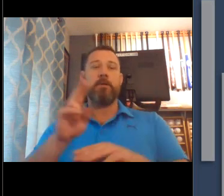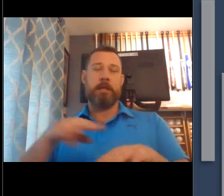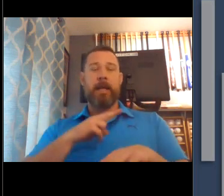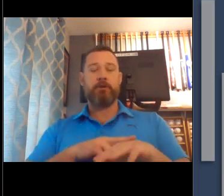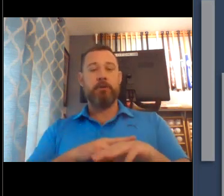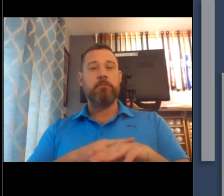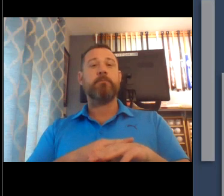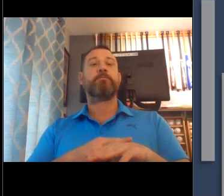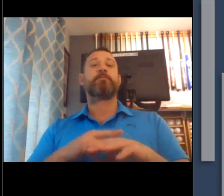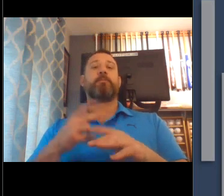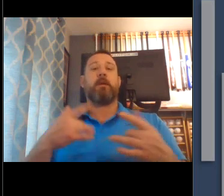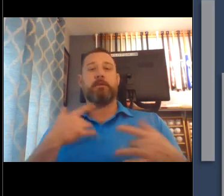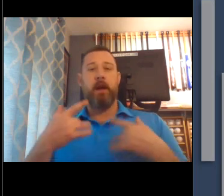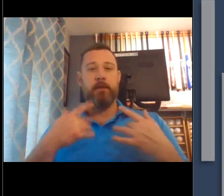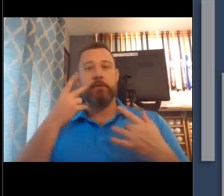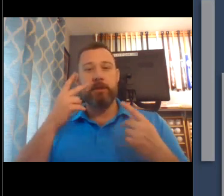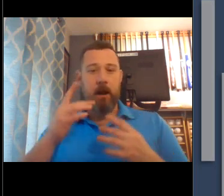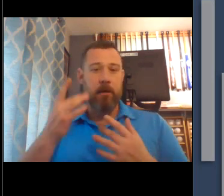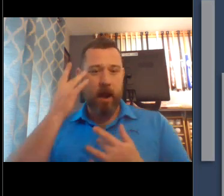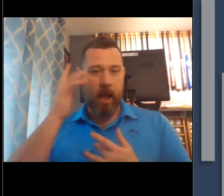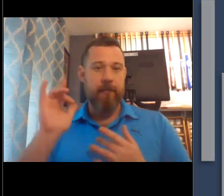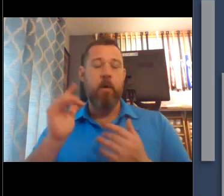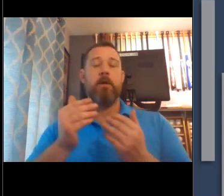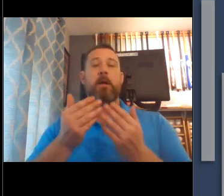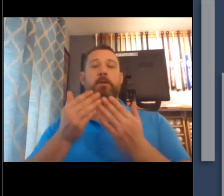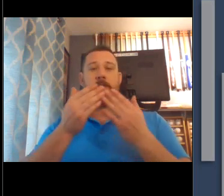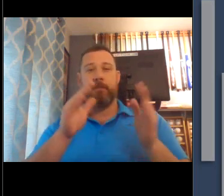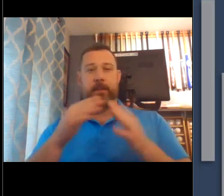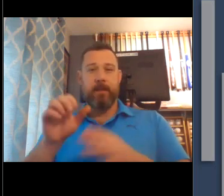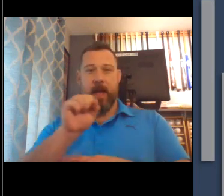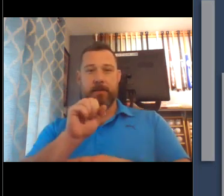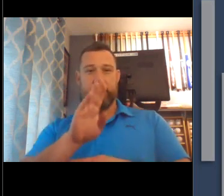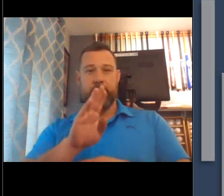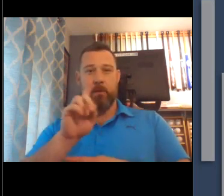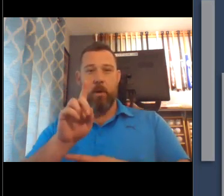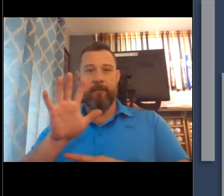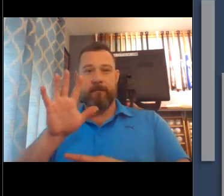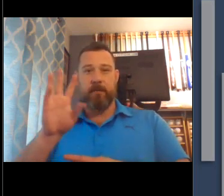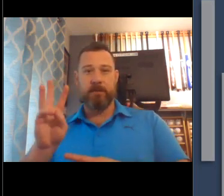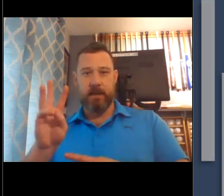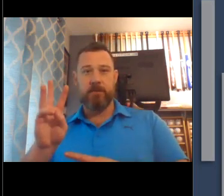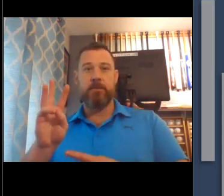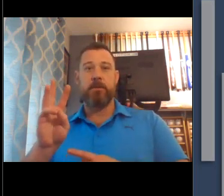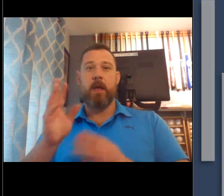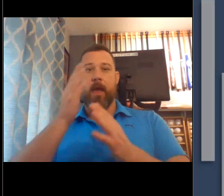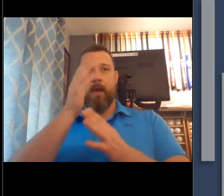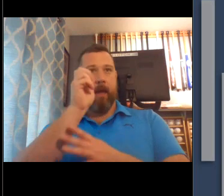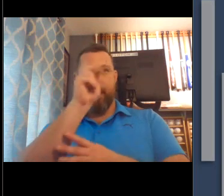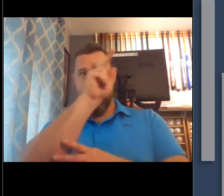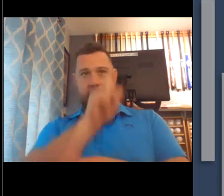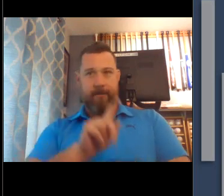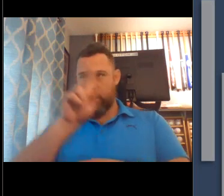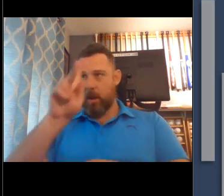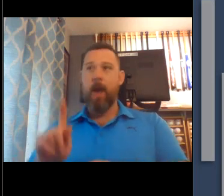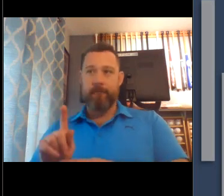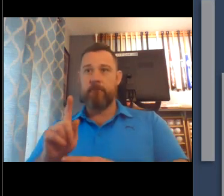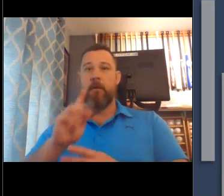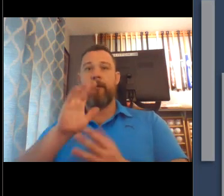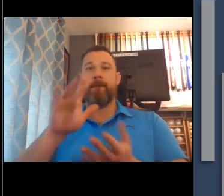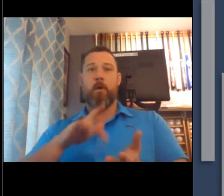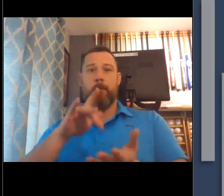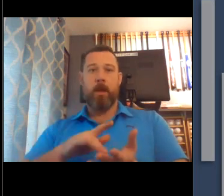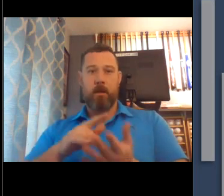how California has split those SB 156 funds, almost half and half, for the middle mile